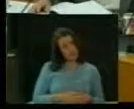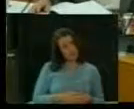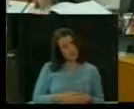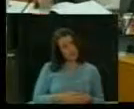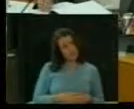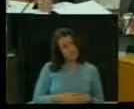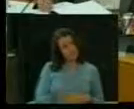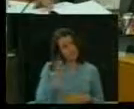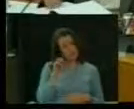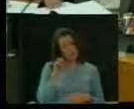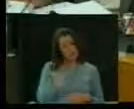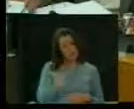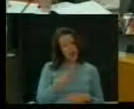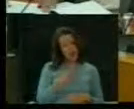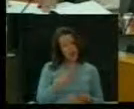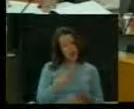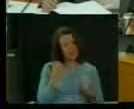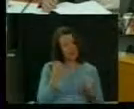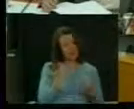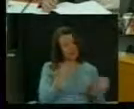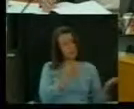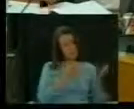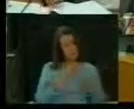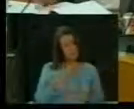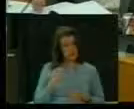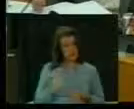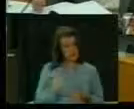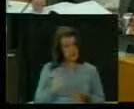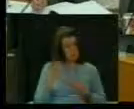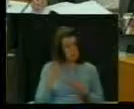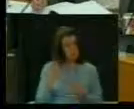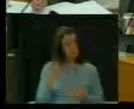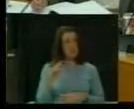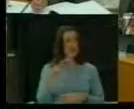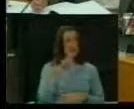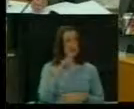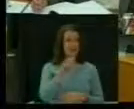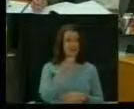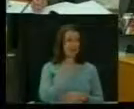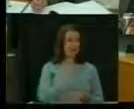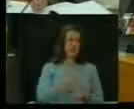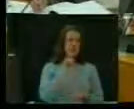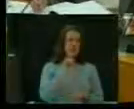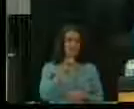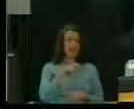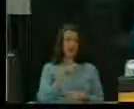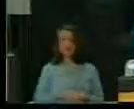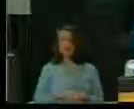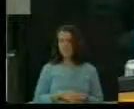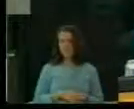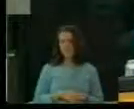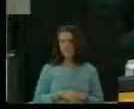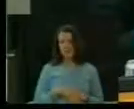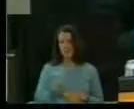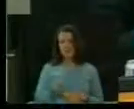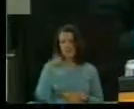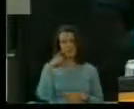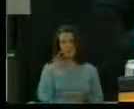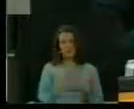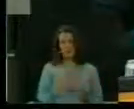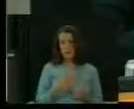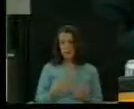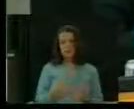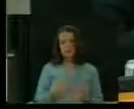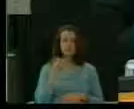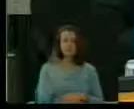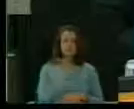Well, okay, go ahead and ask your question. If I'm on the losing side of this, can I still bring a substitute motion, or do I need to be on the winning side